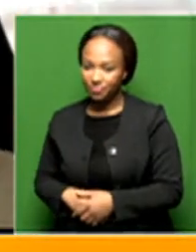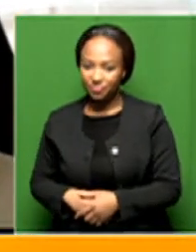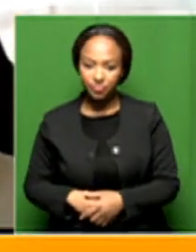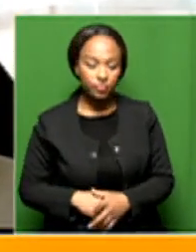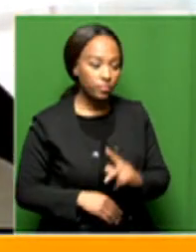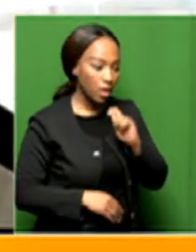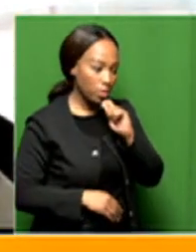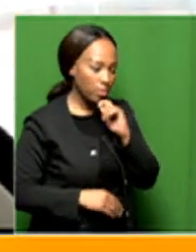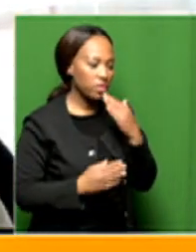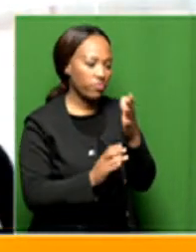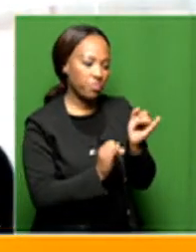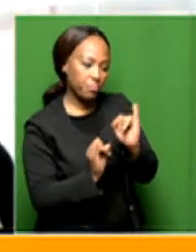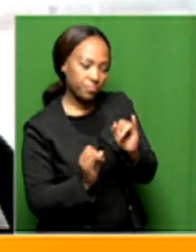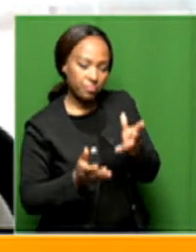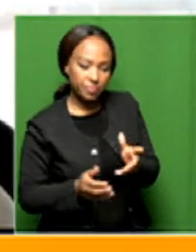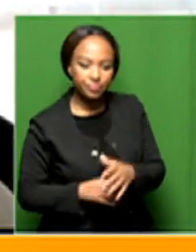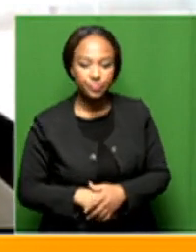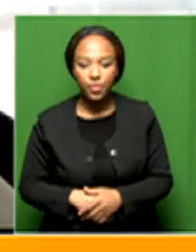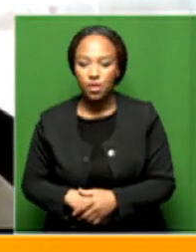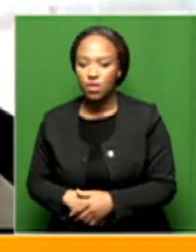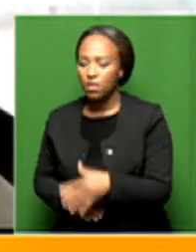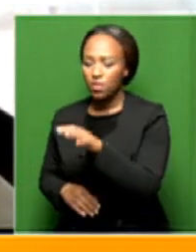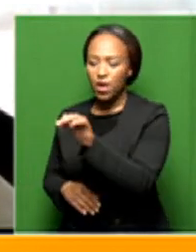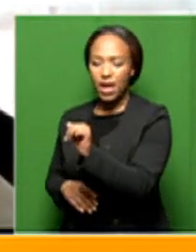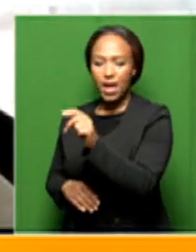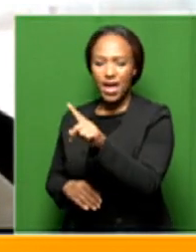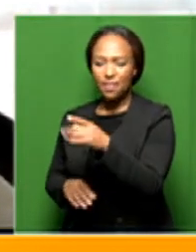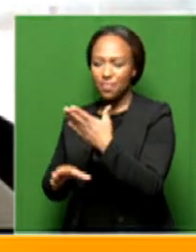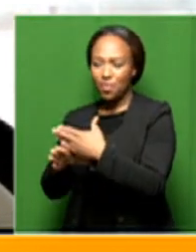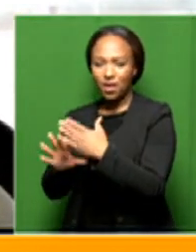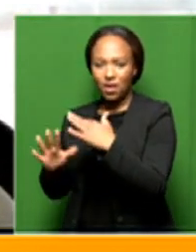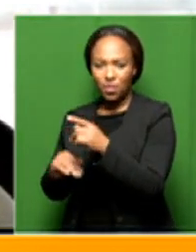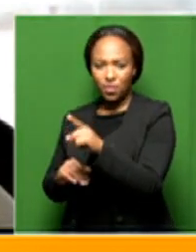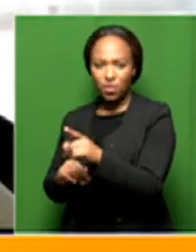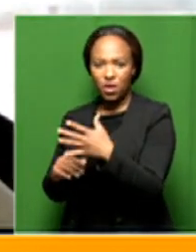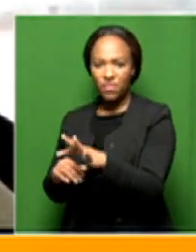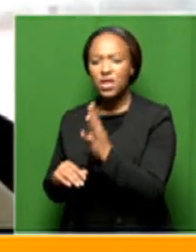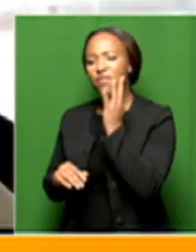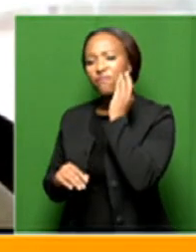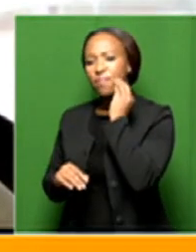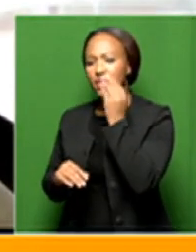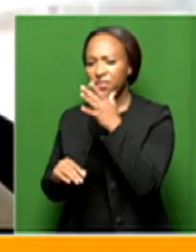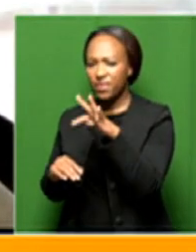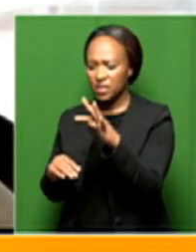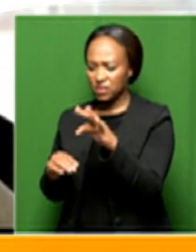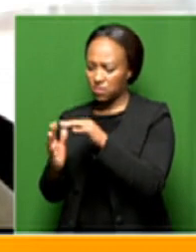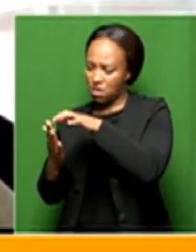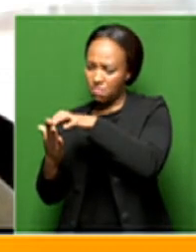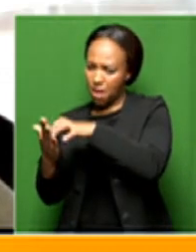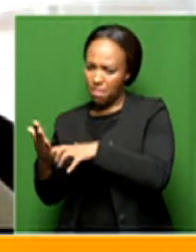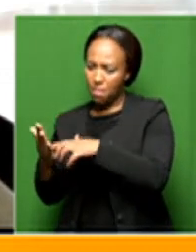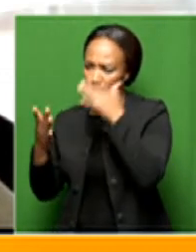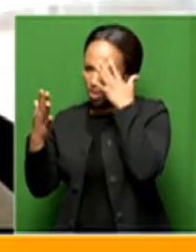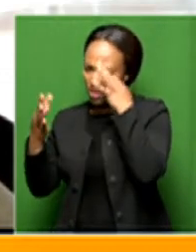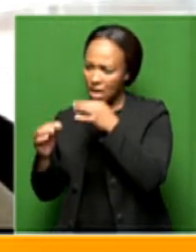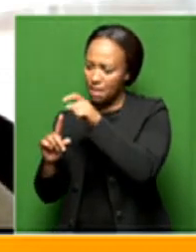Good morning. Thank you for having me. How does this application work, Zabeth, and how does it gather one specific information to determine if they are good tenants or